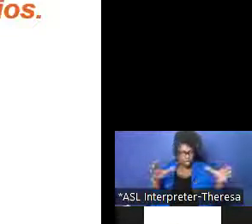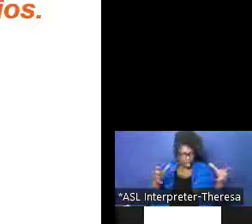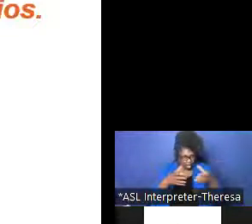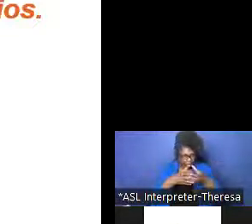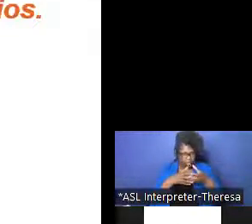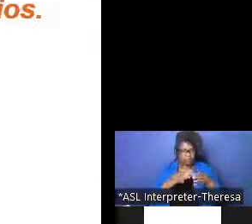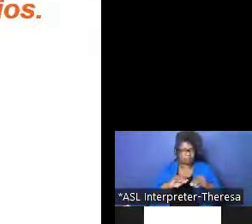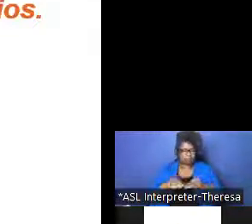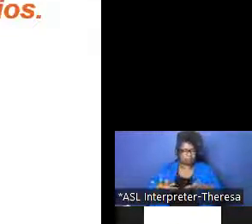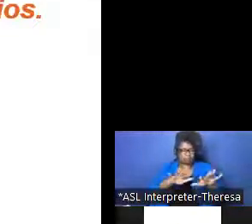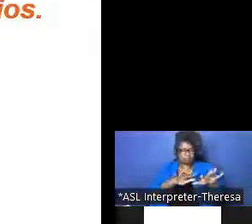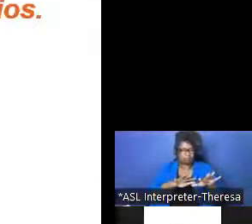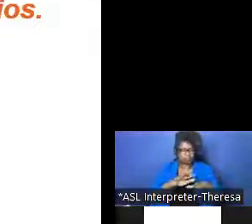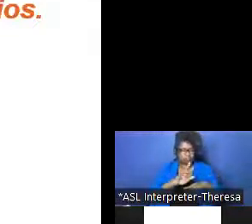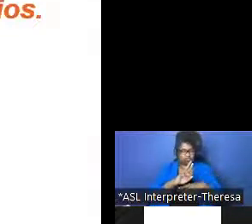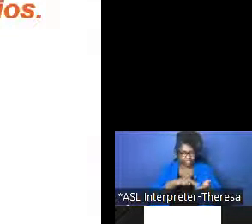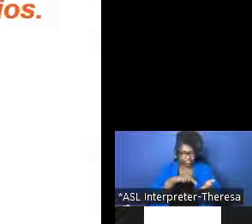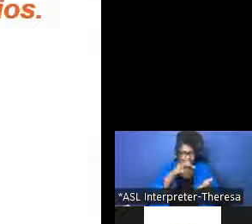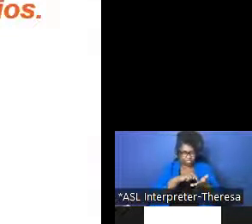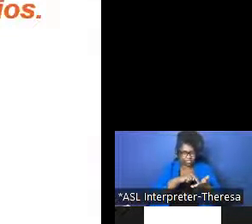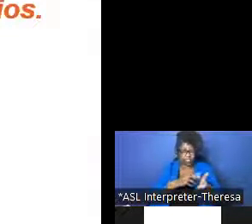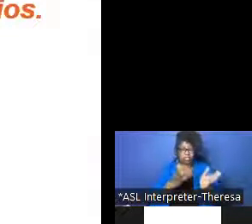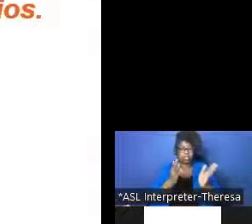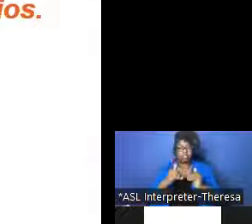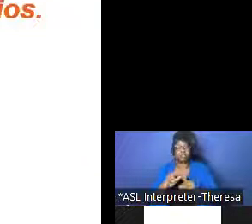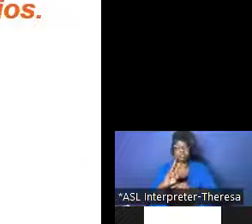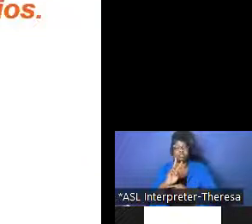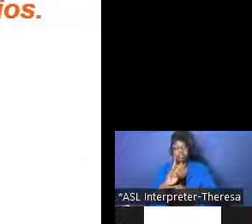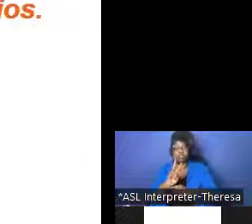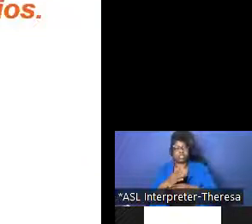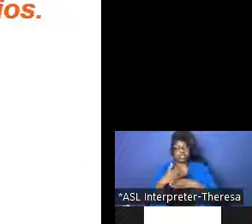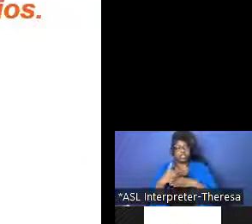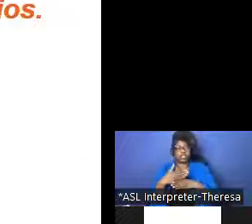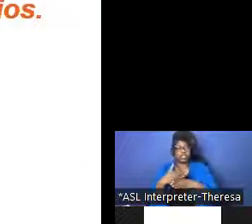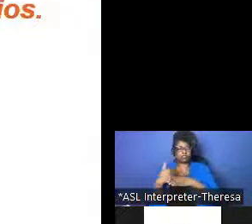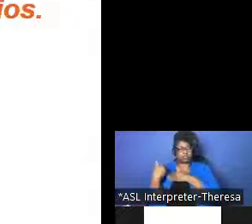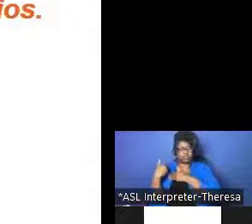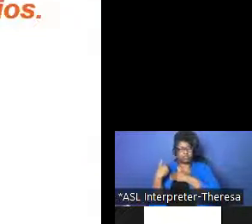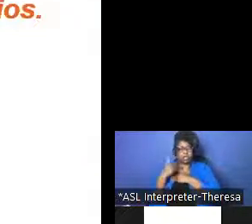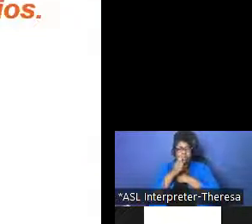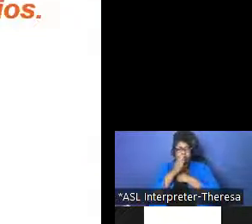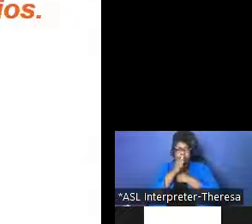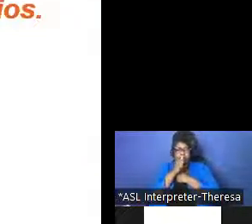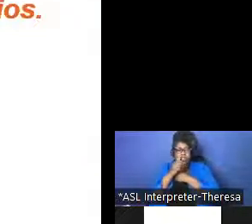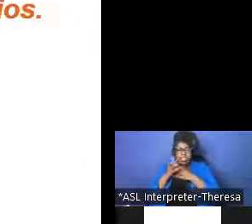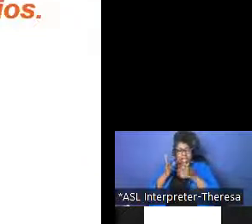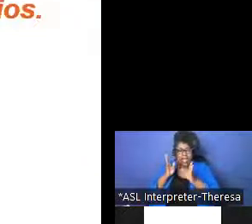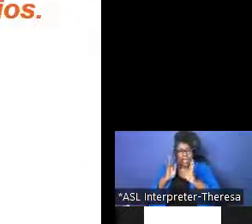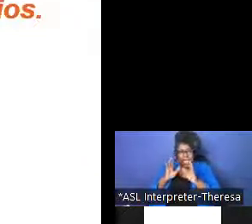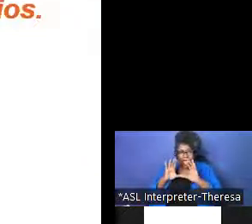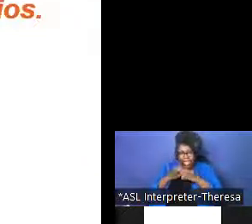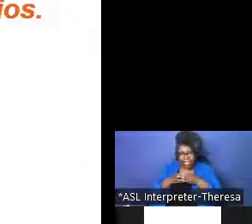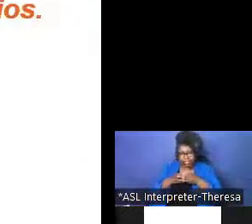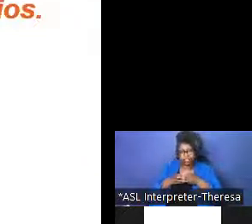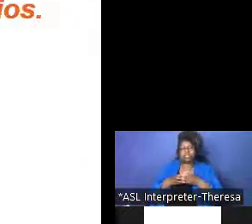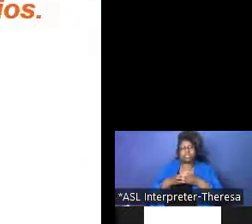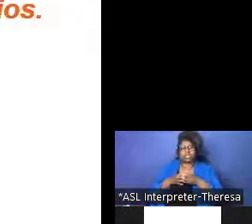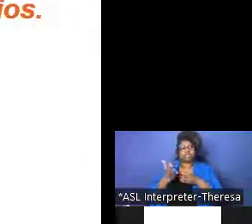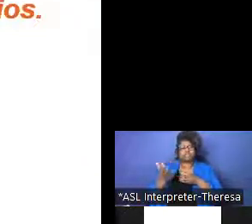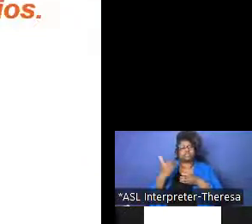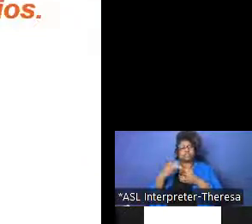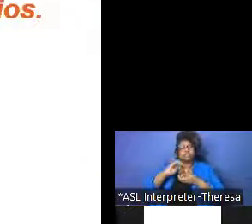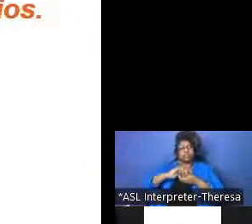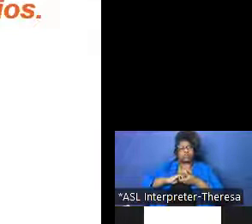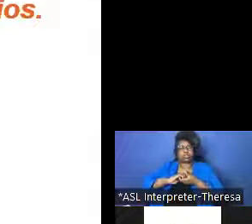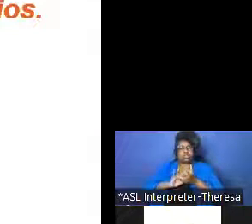shared responsibility, we more explicitly bring in private actors and institutions to work hand in hand with the city through partnerships